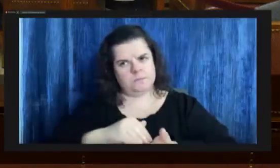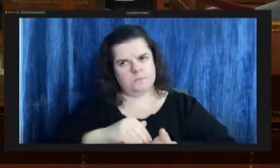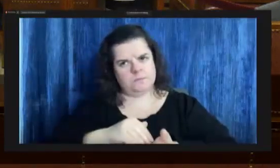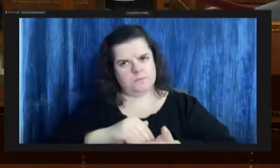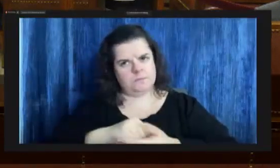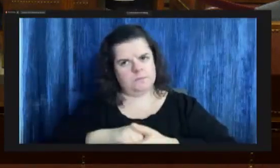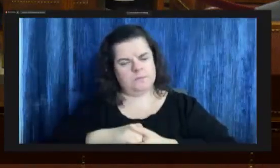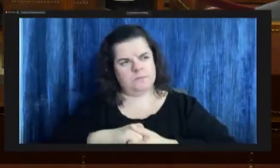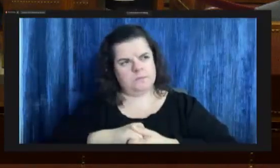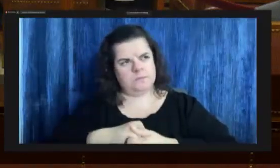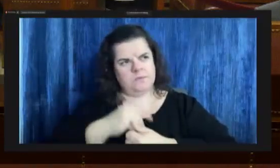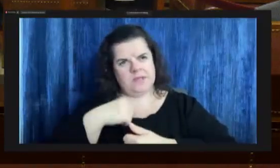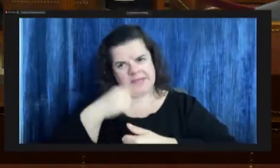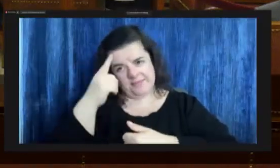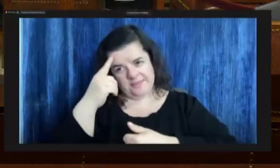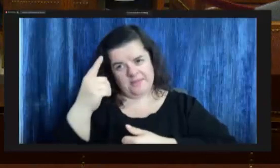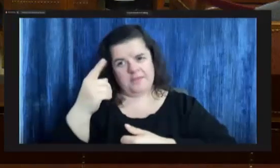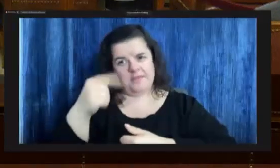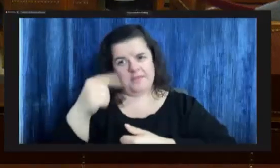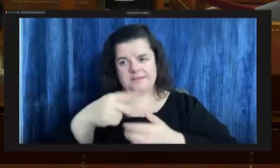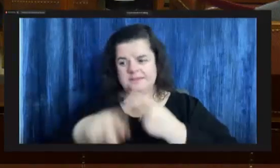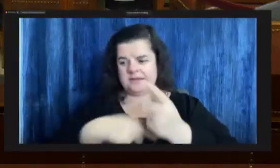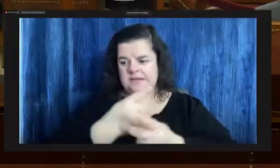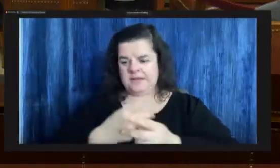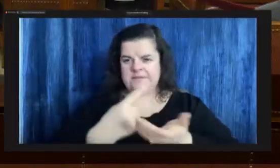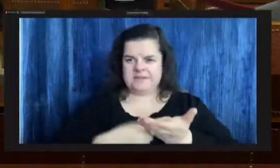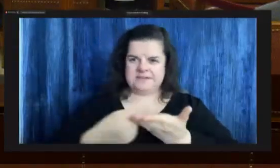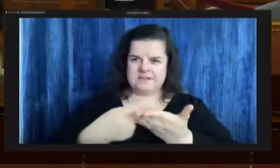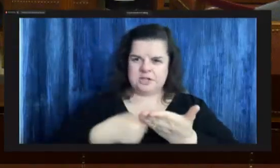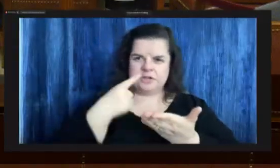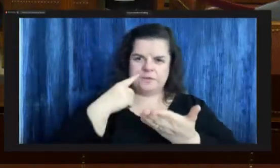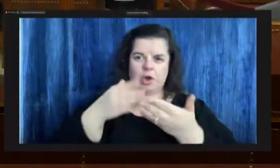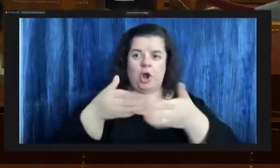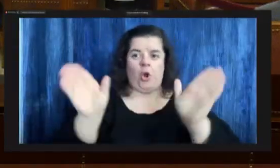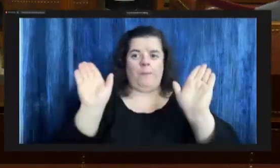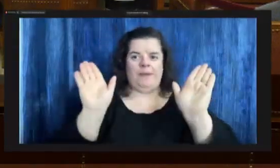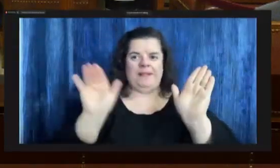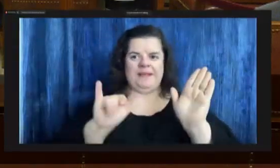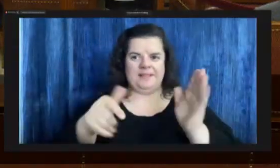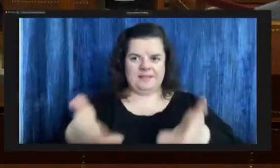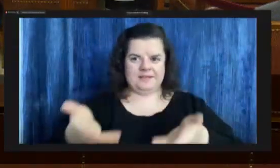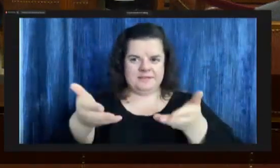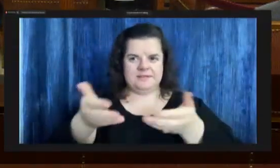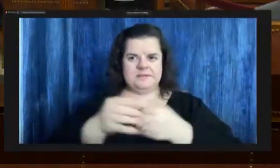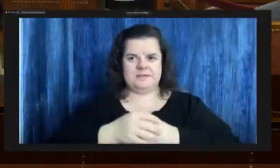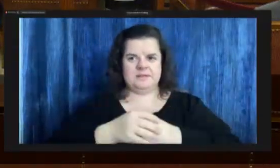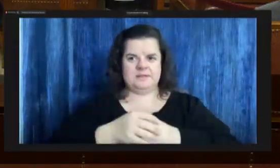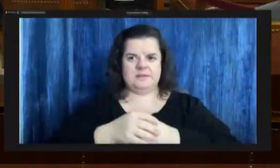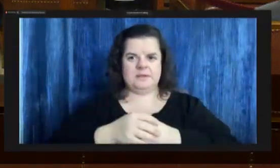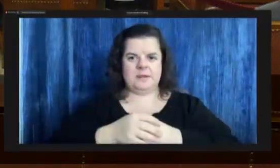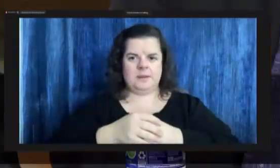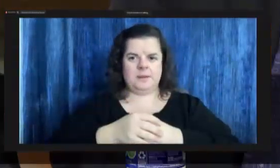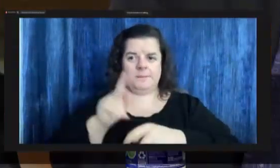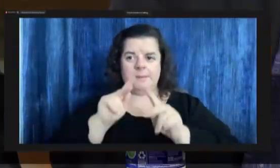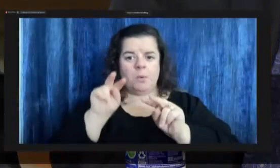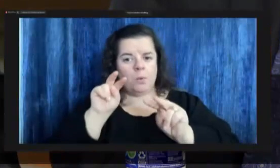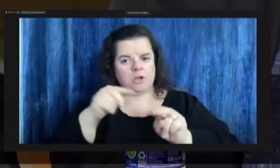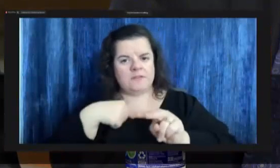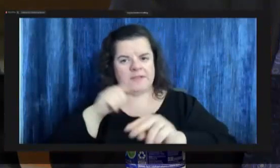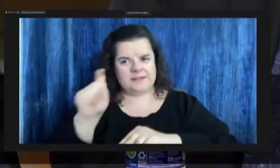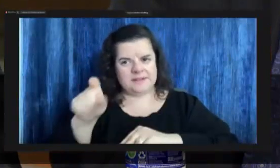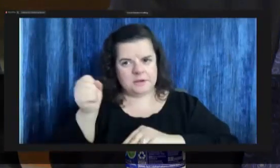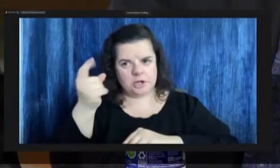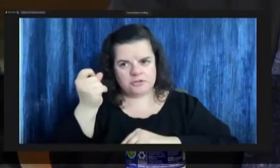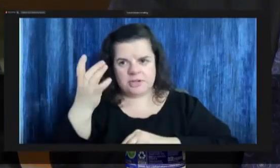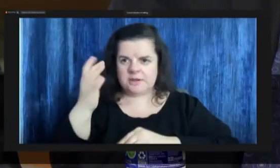I just think when we have these kinds of discussions in an open air market like we do, and people tune in and watch, they understand how and why